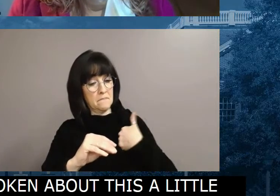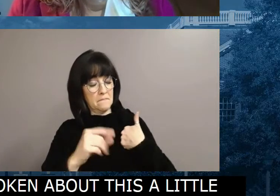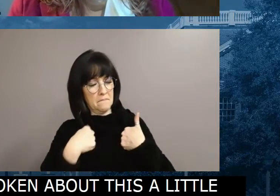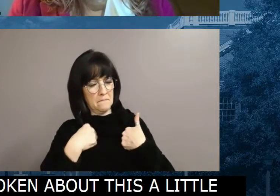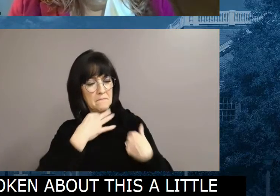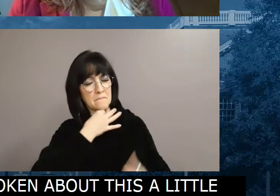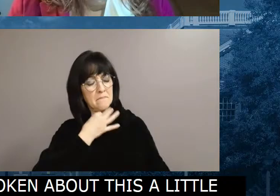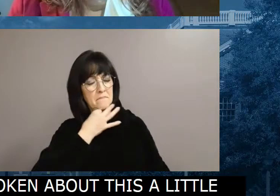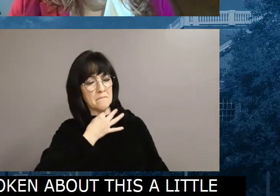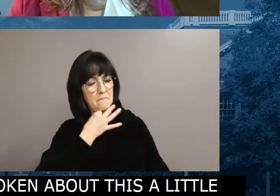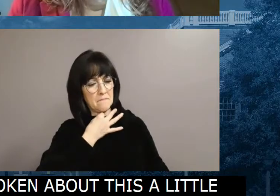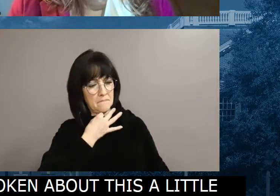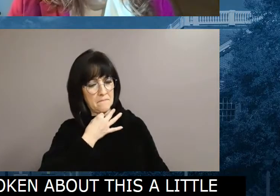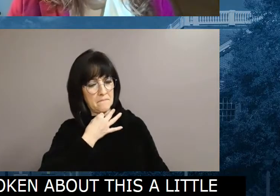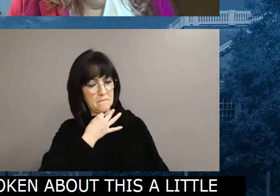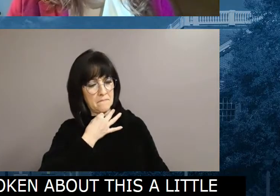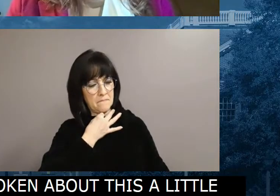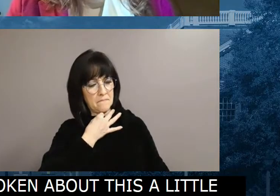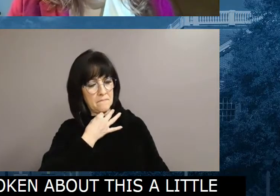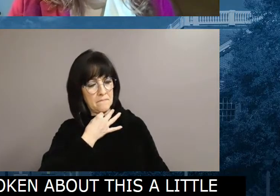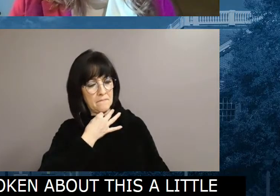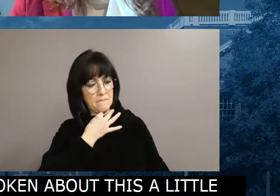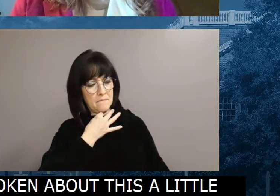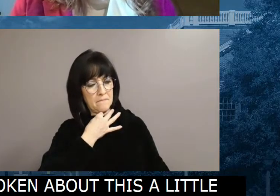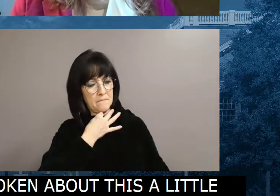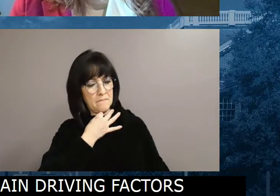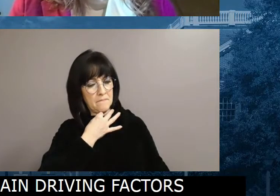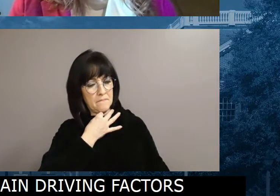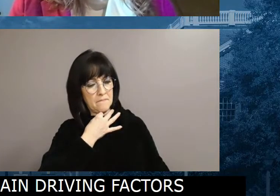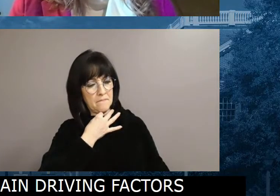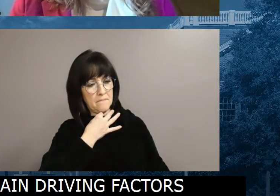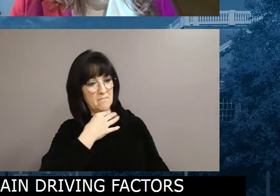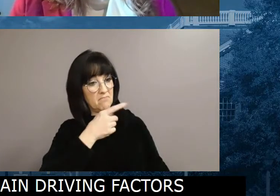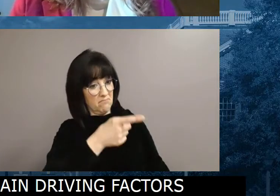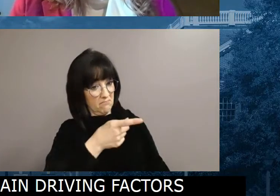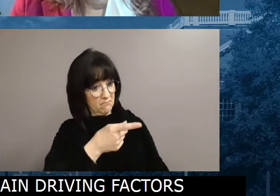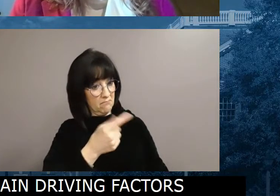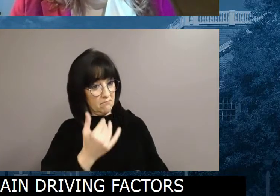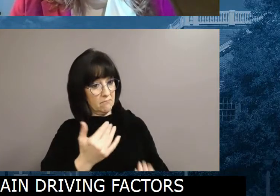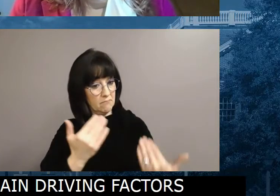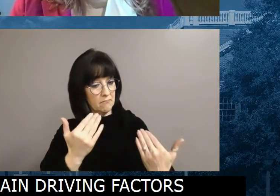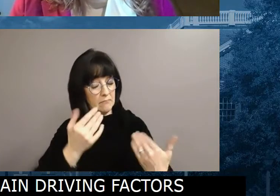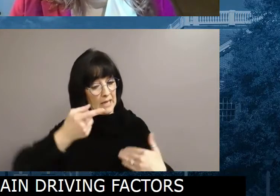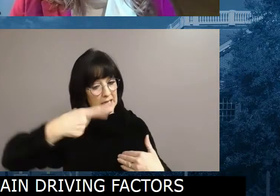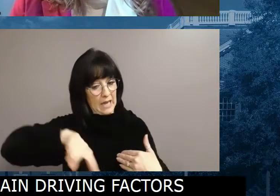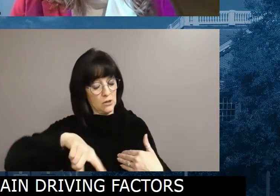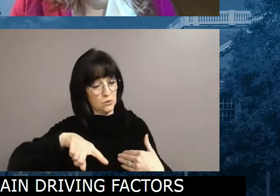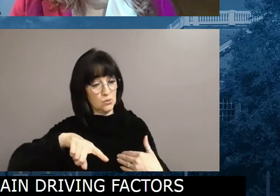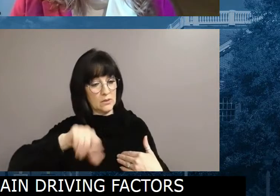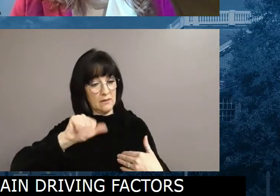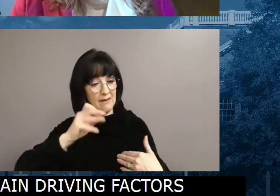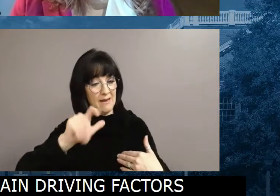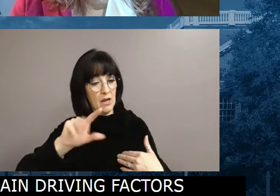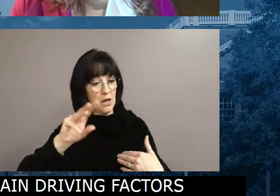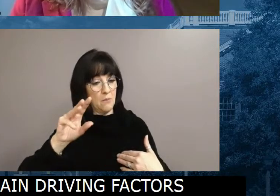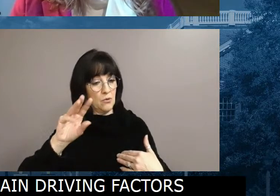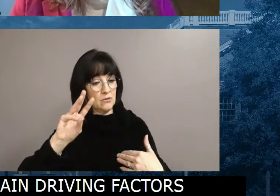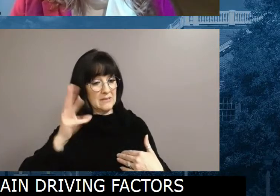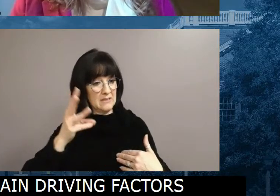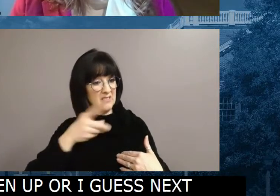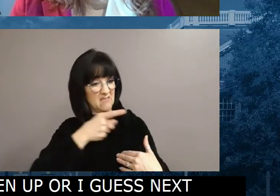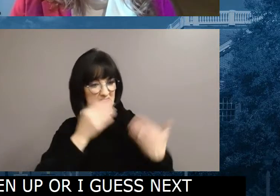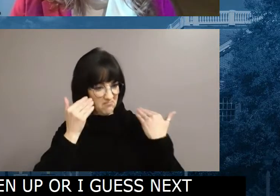factors behind making the move now to open up, or I guess next week, to open up to people 16 and older? Is